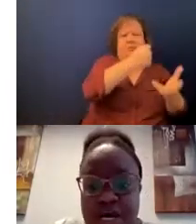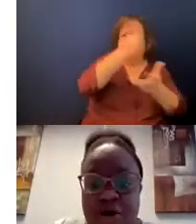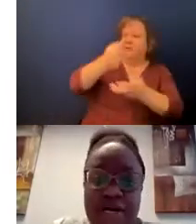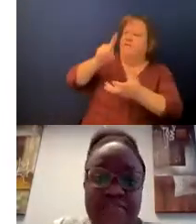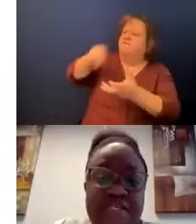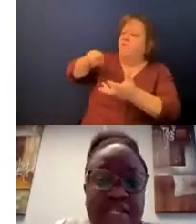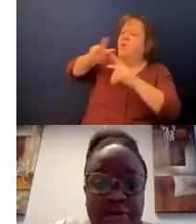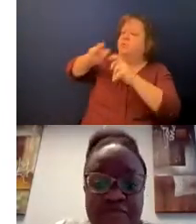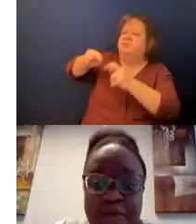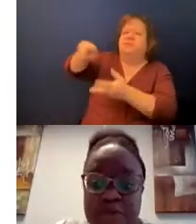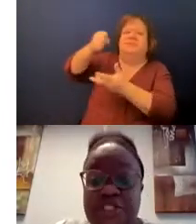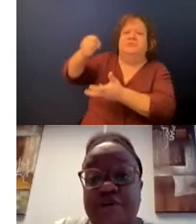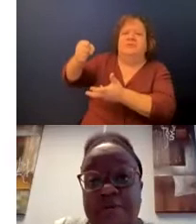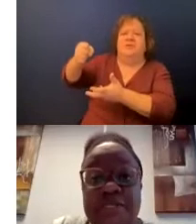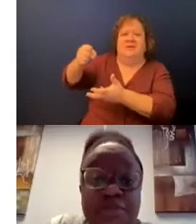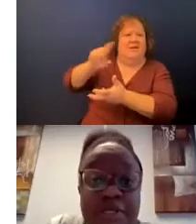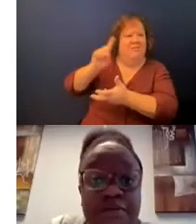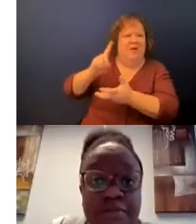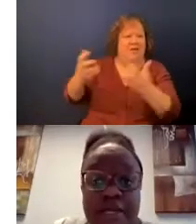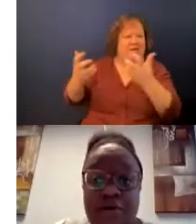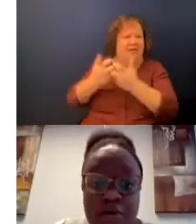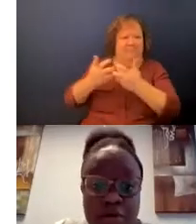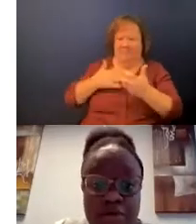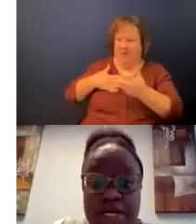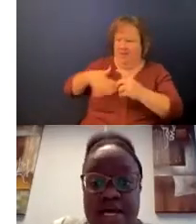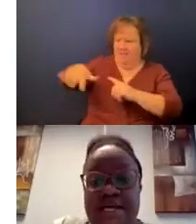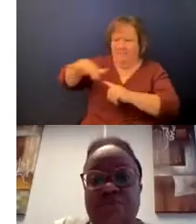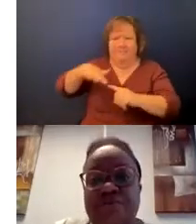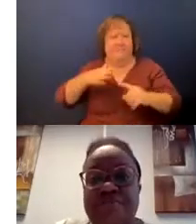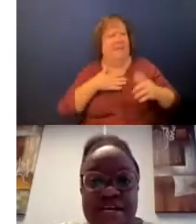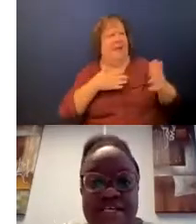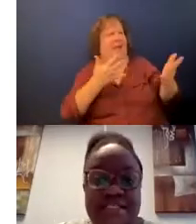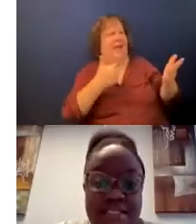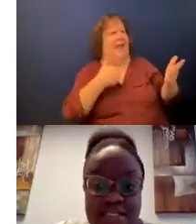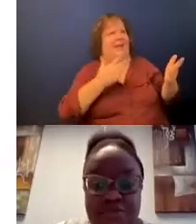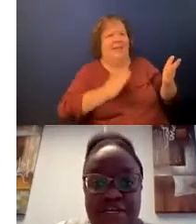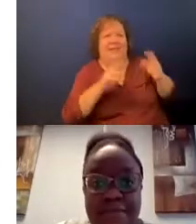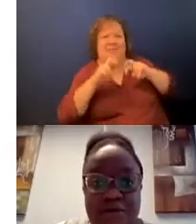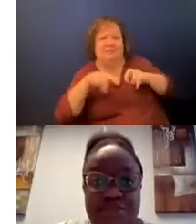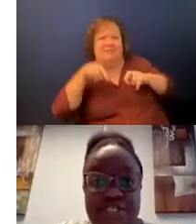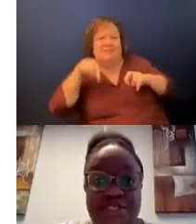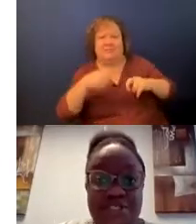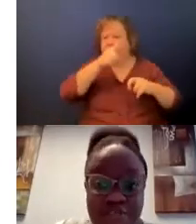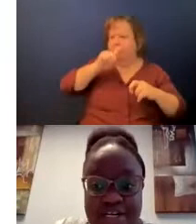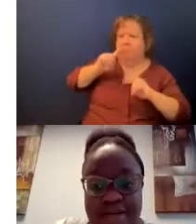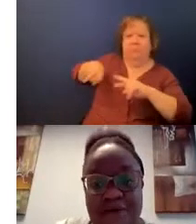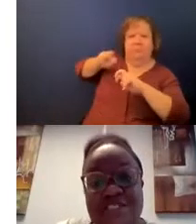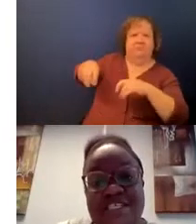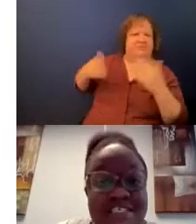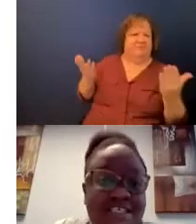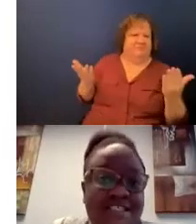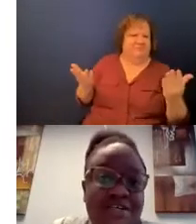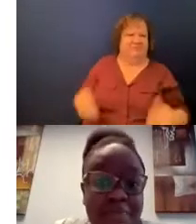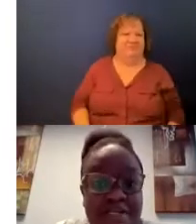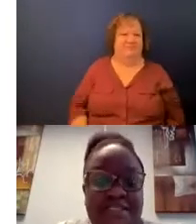research, or rather this kind of approach, development will remain neo-colonial. And so there is need to think about research differently, because